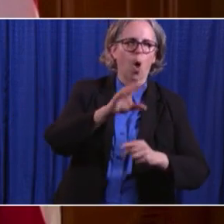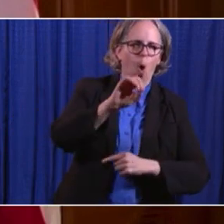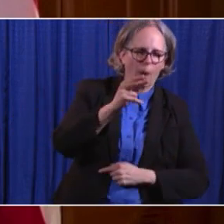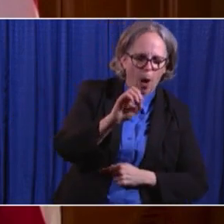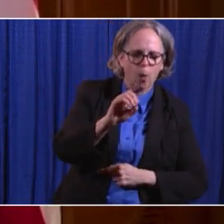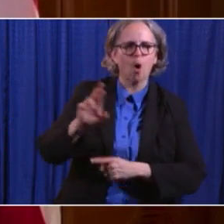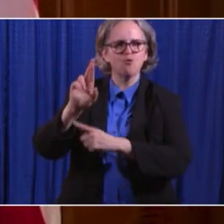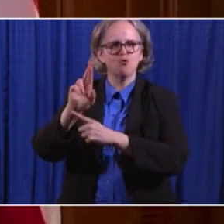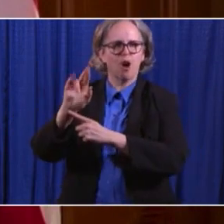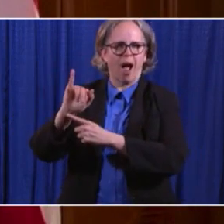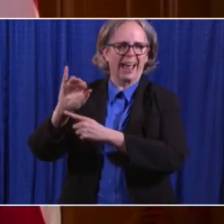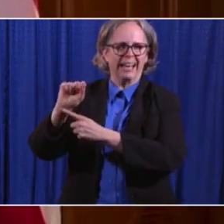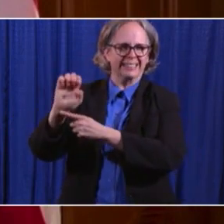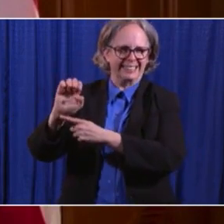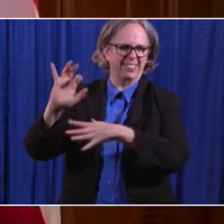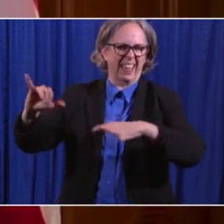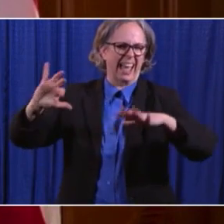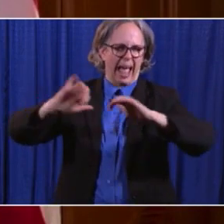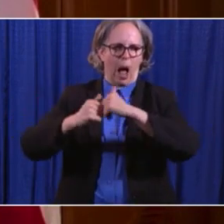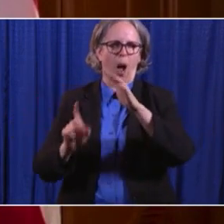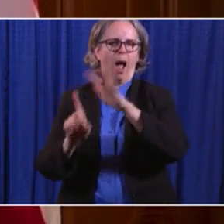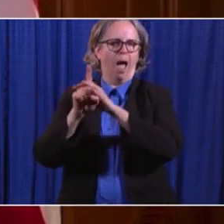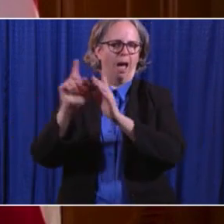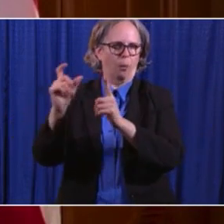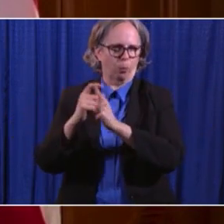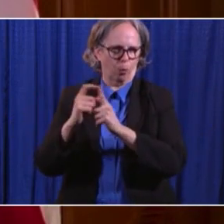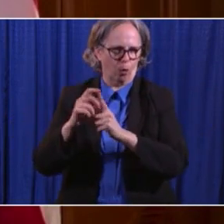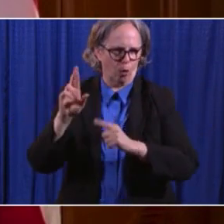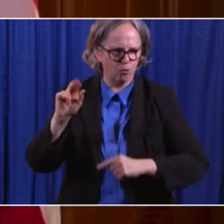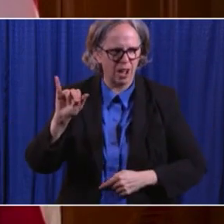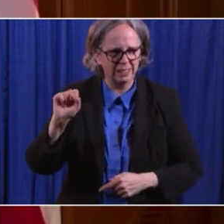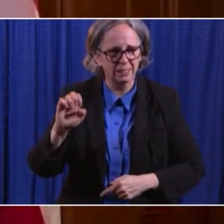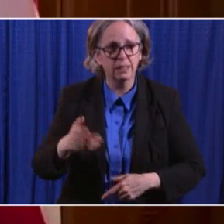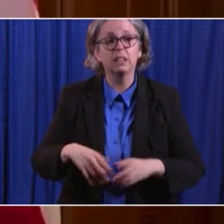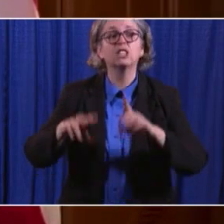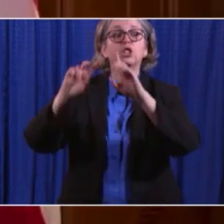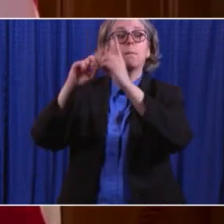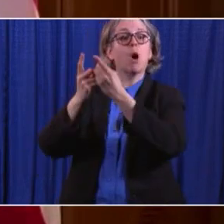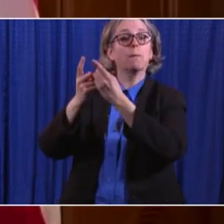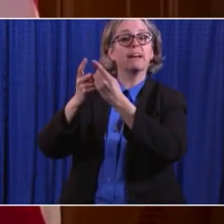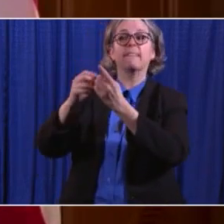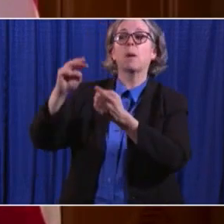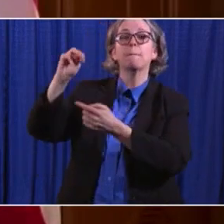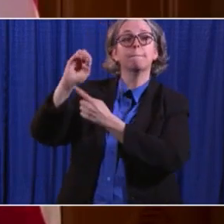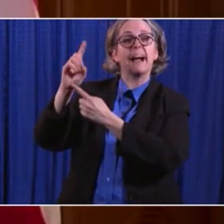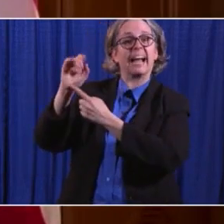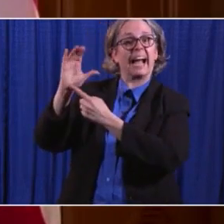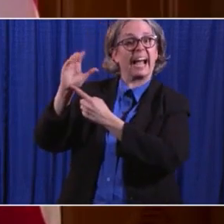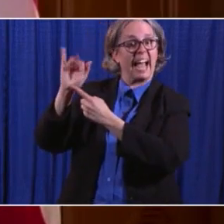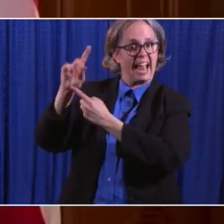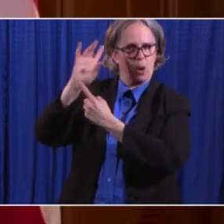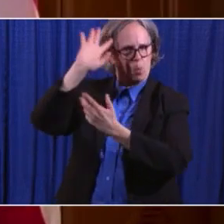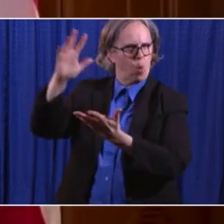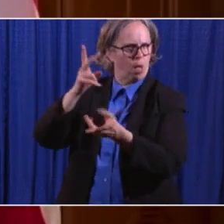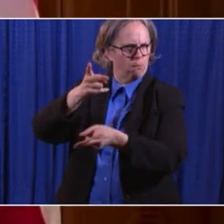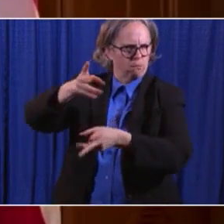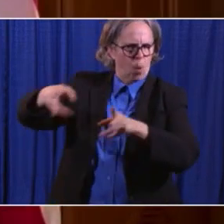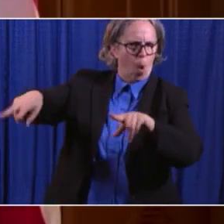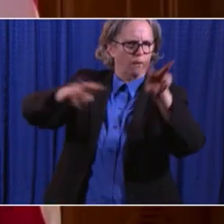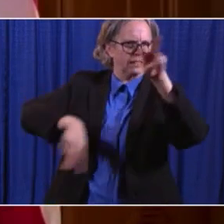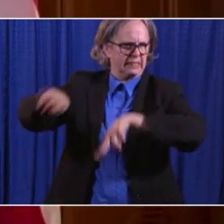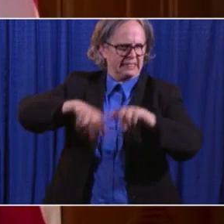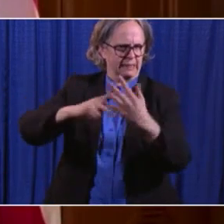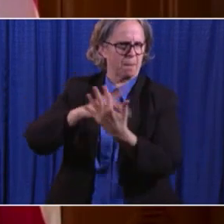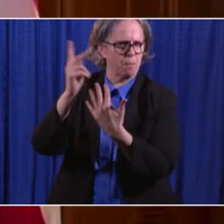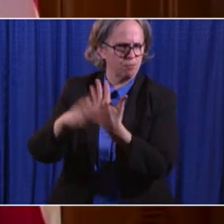will be part of the Department of Medicaid's managed care overhaul. So we're going to talk today about that. It offers